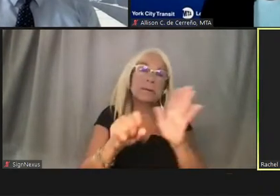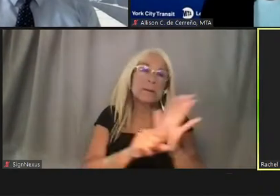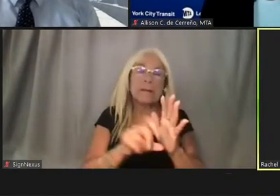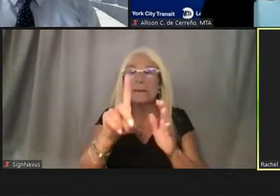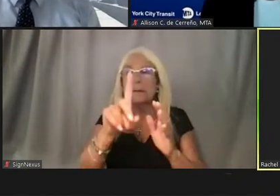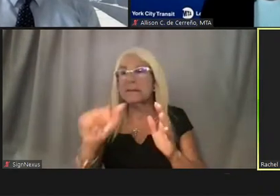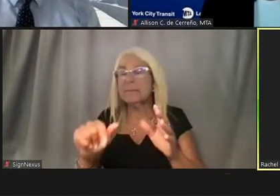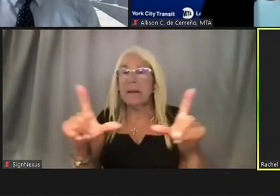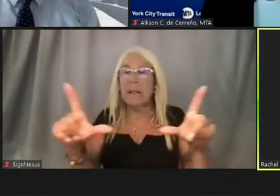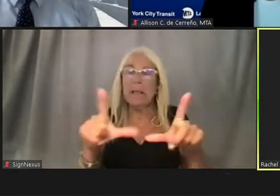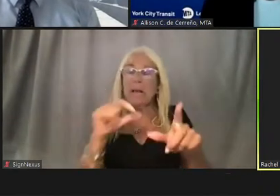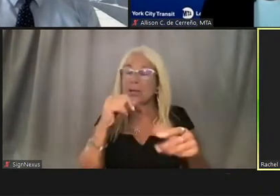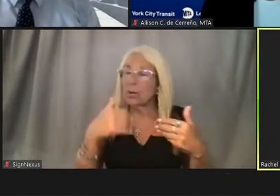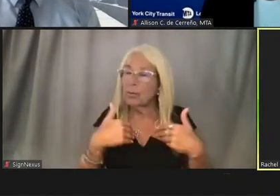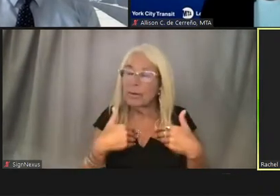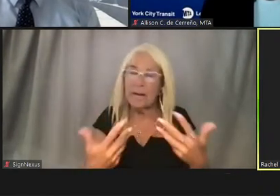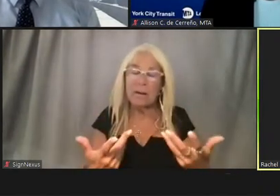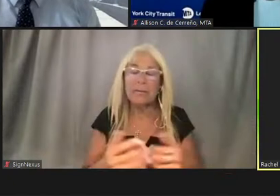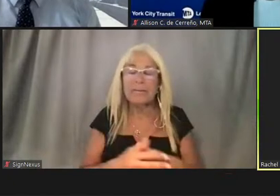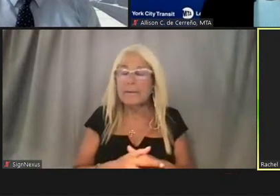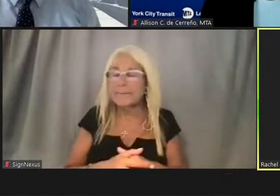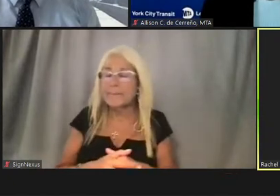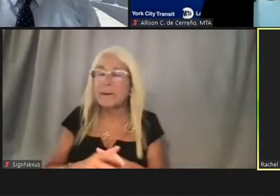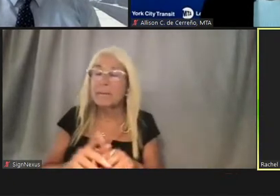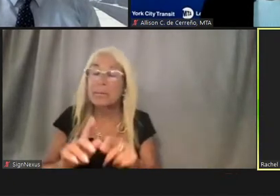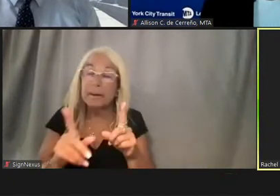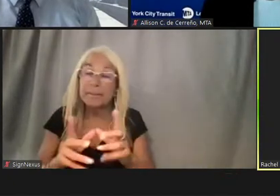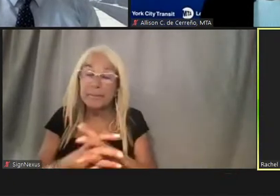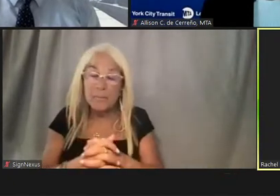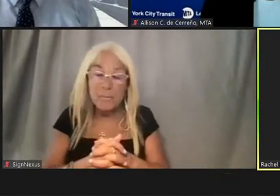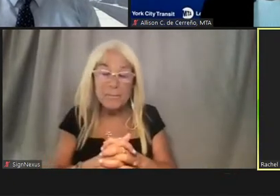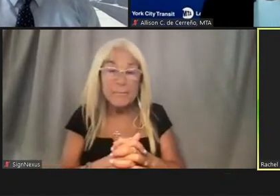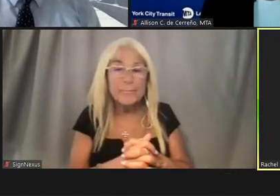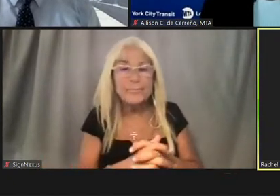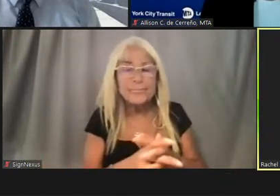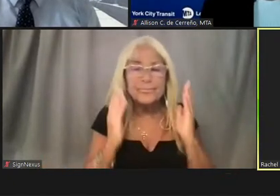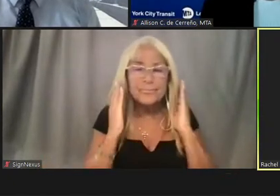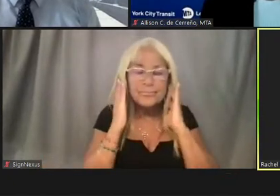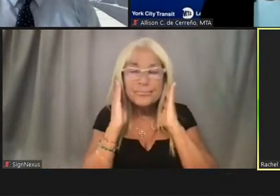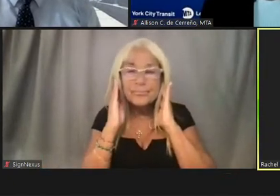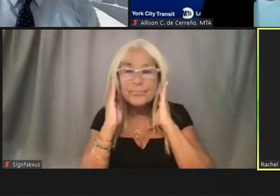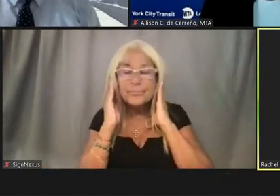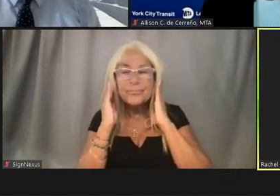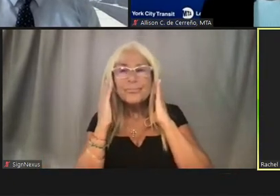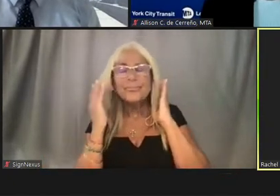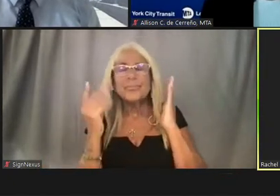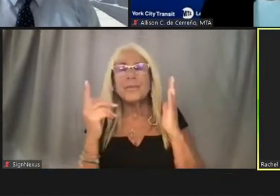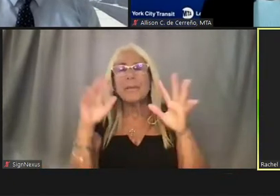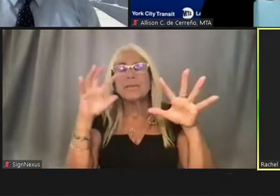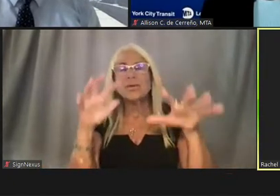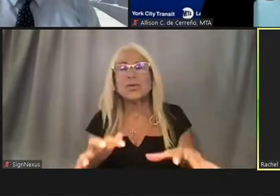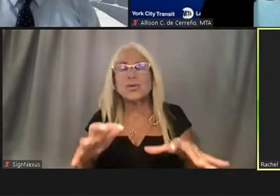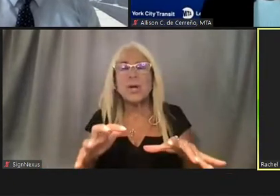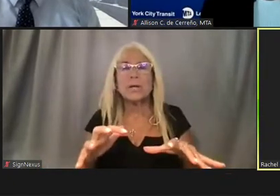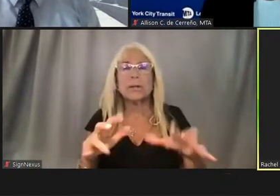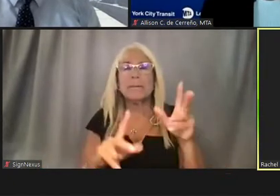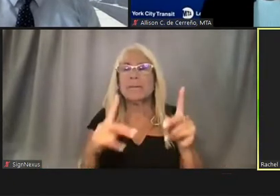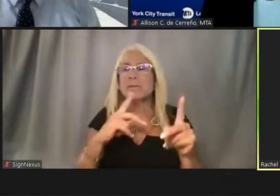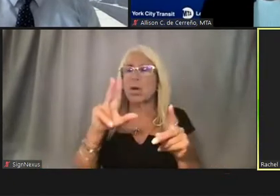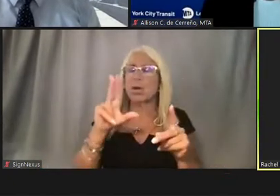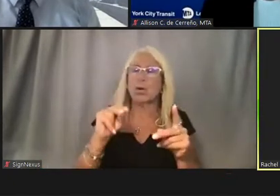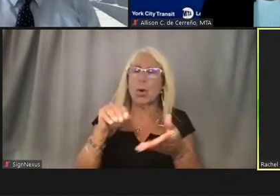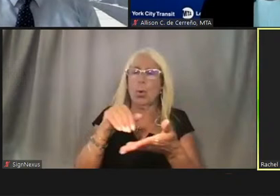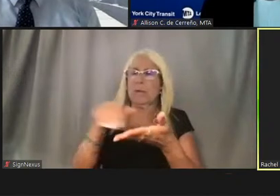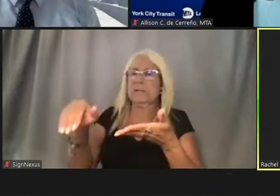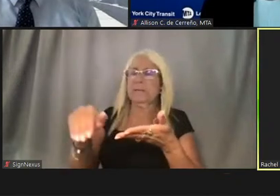I don't have one I better find out but I'm so alarmed where this is going and particularly people say no exemptions